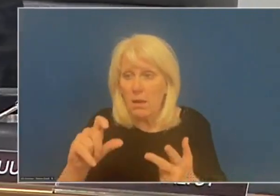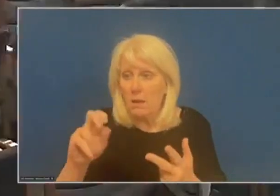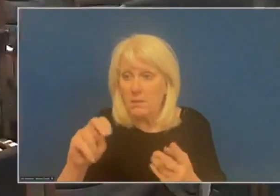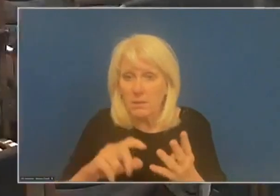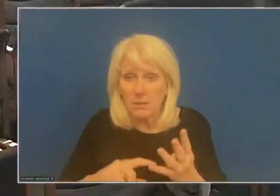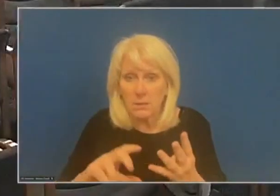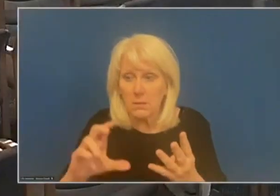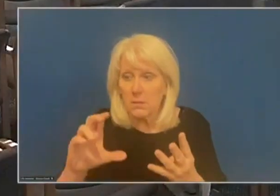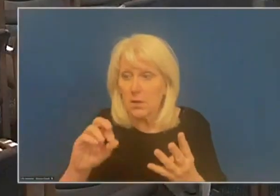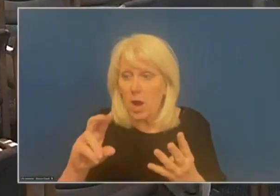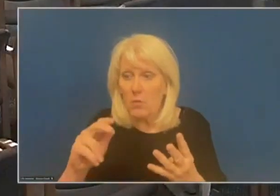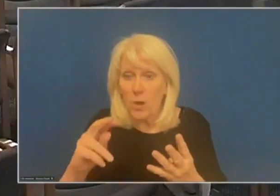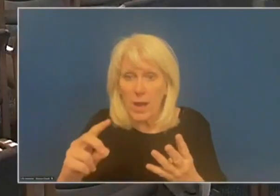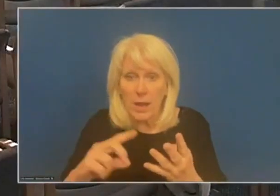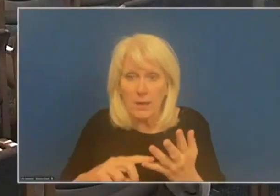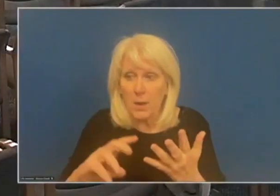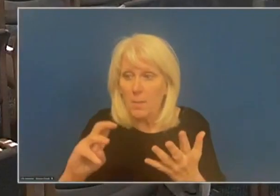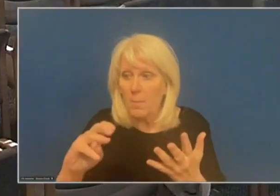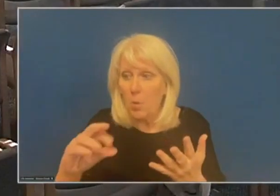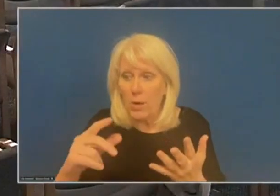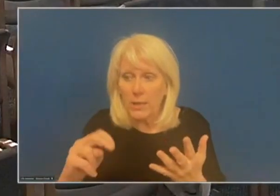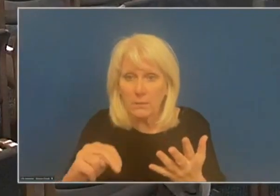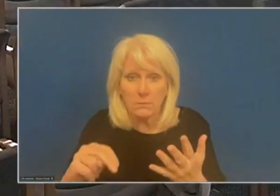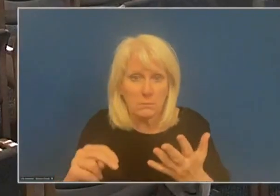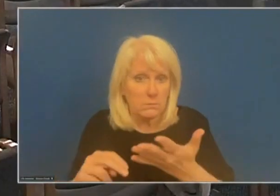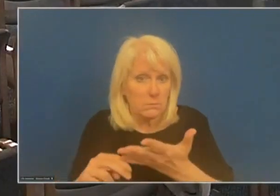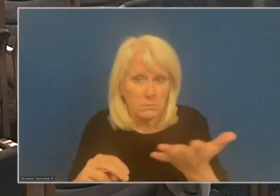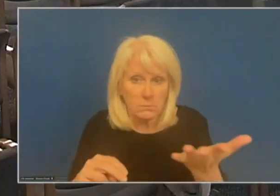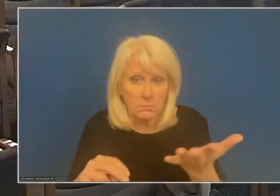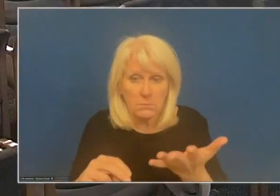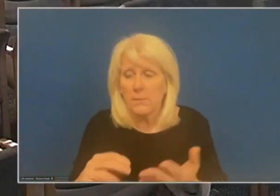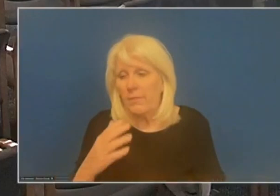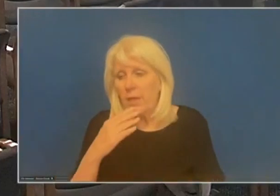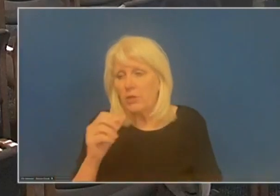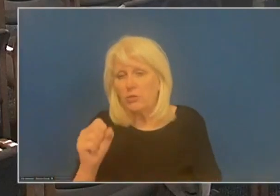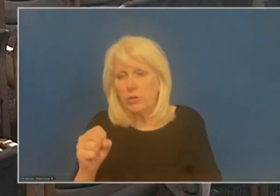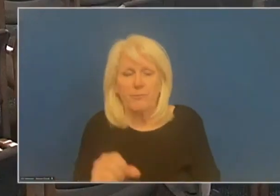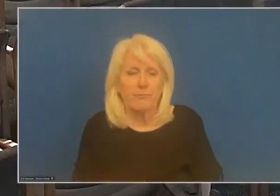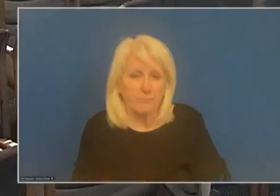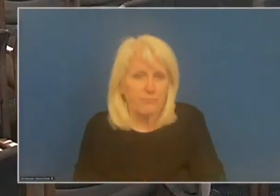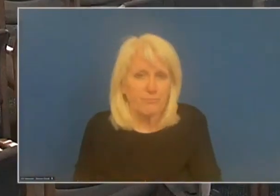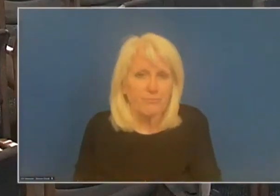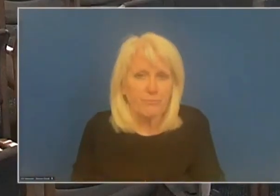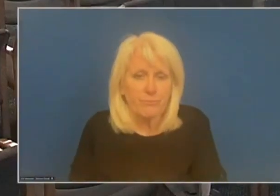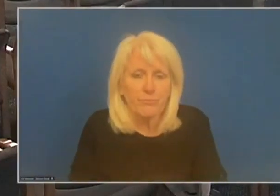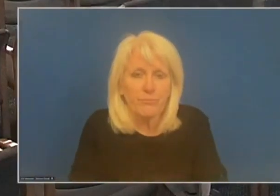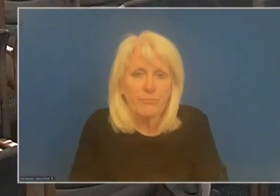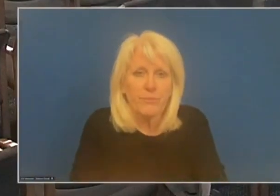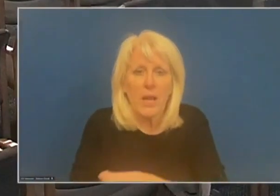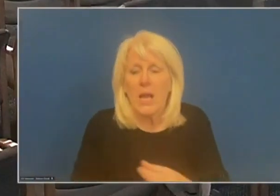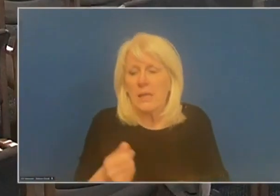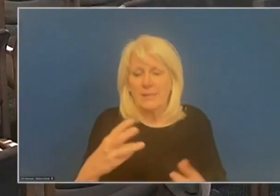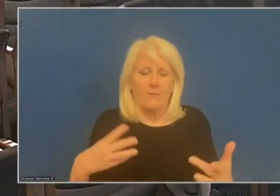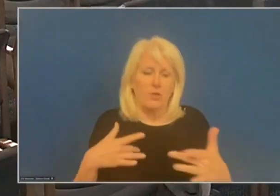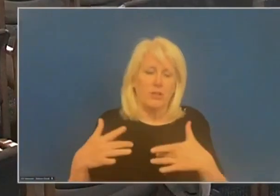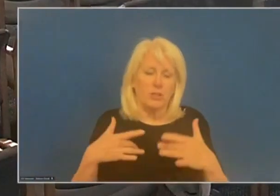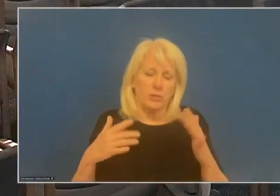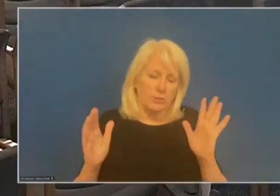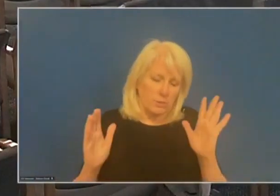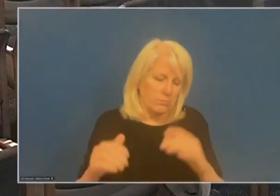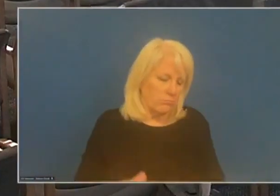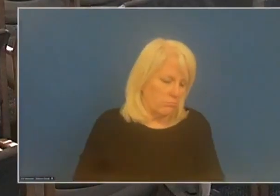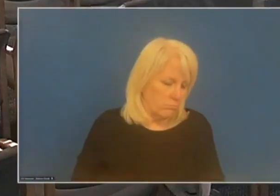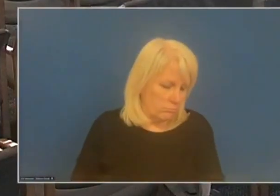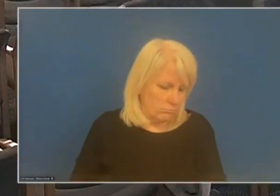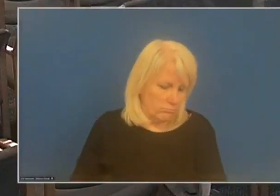Morgan. Thank you, Chair. Right on. I have several concerns with the bill, but for the